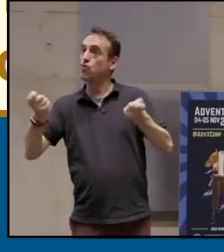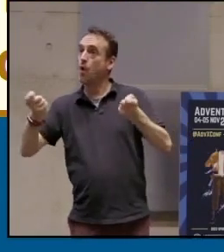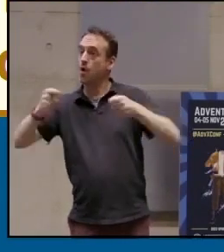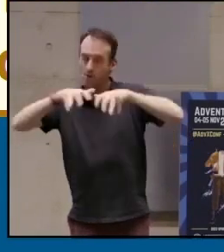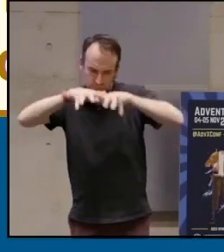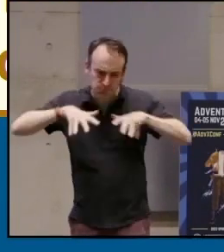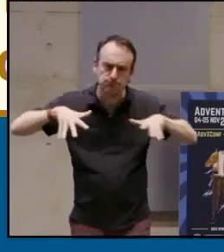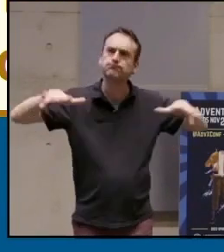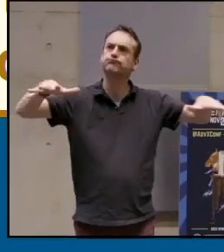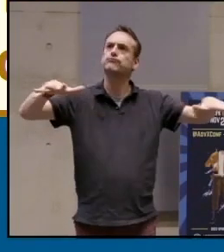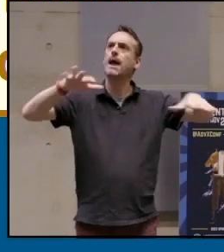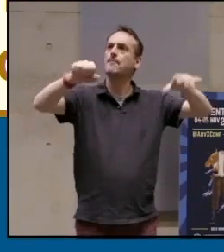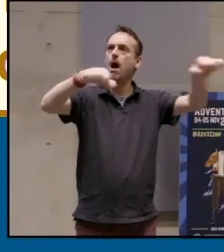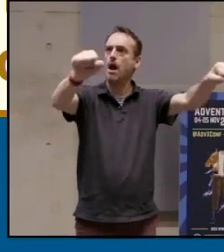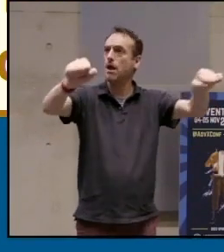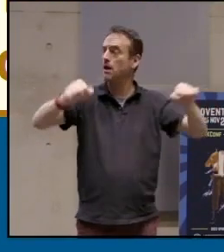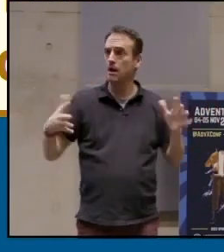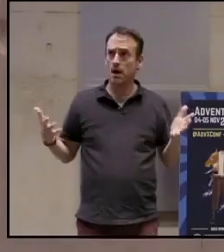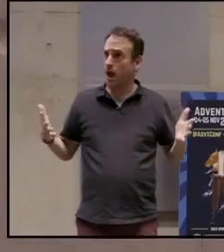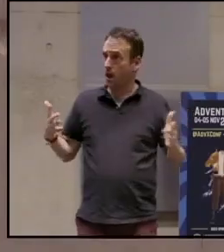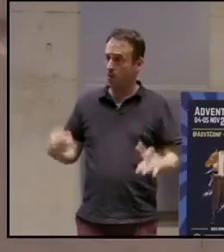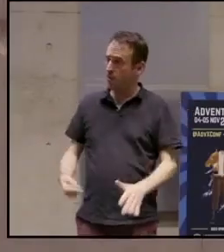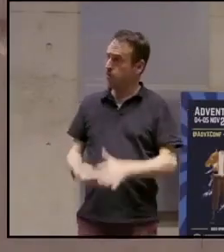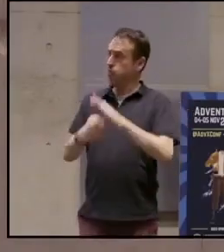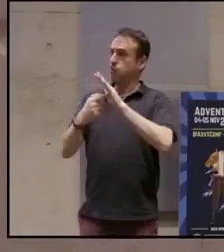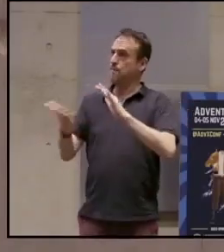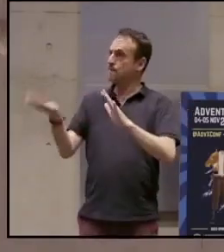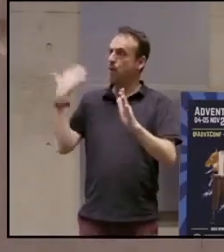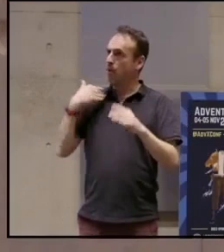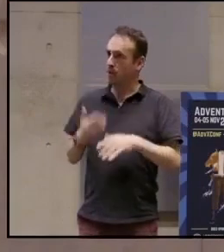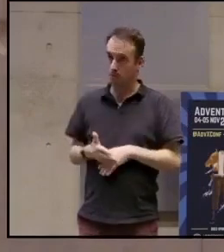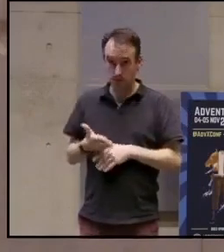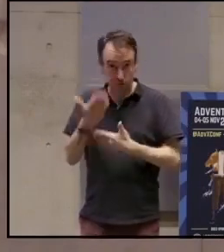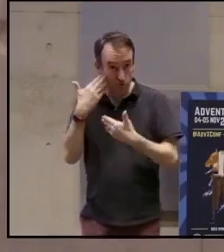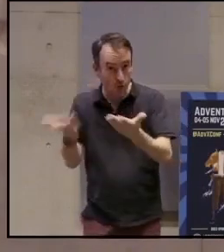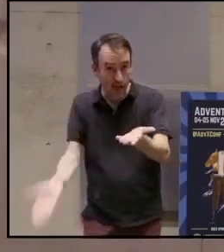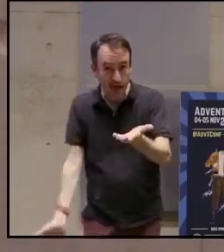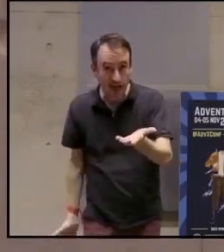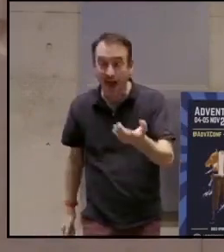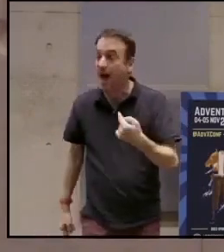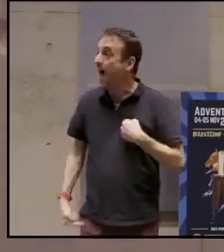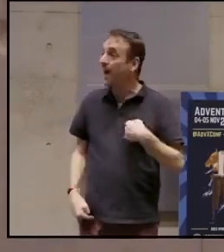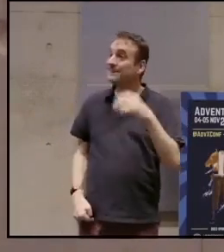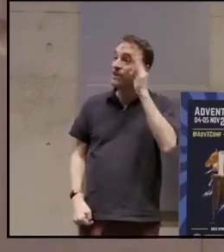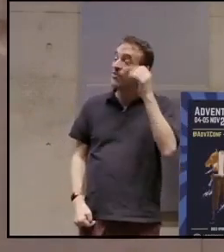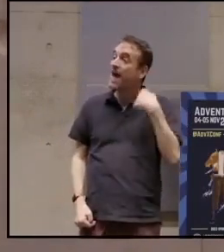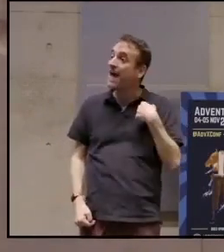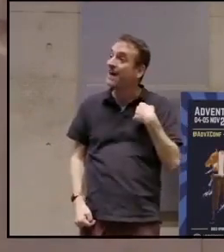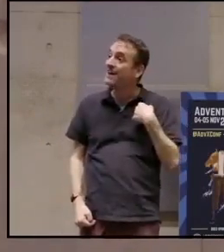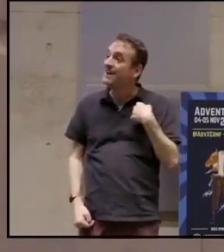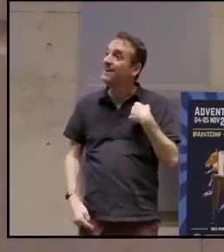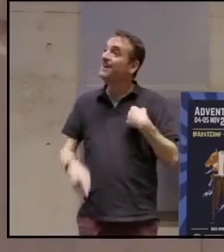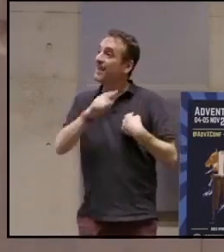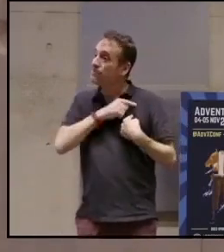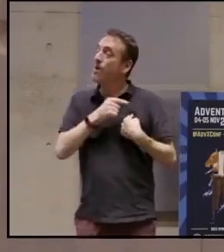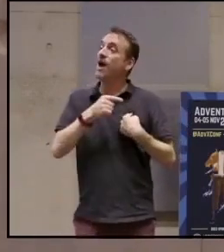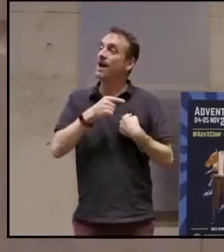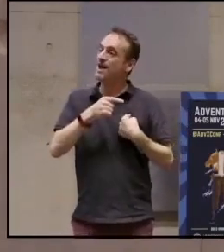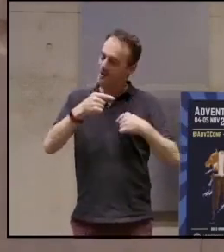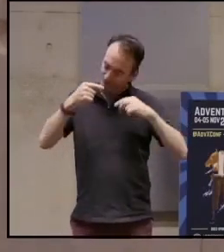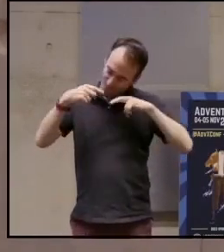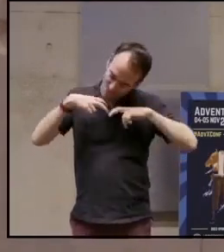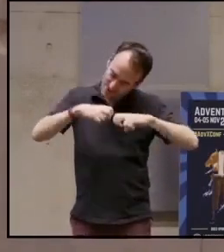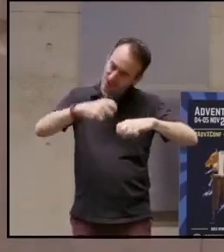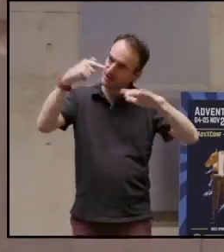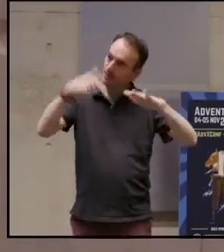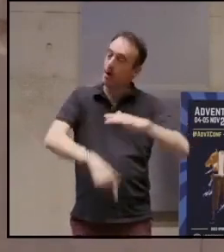bigger even than its contemporaries, the Byzantine Empire of the time. Did you know that? I didn't know that. That's why this is worthwhile to go deeper into. There